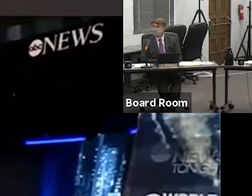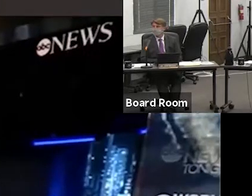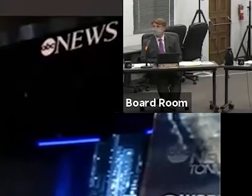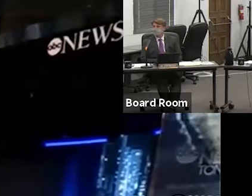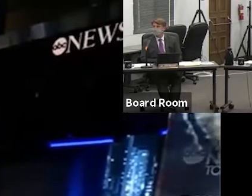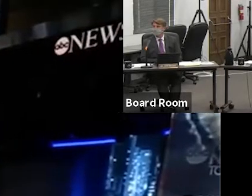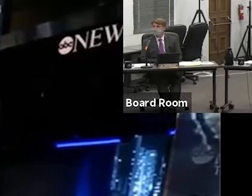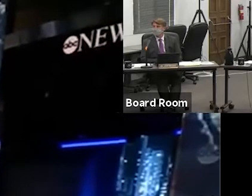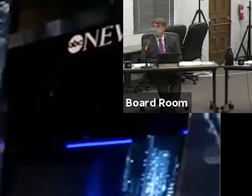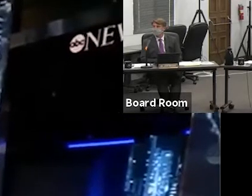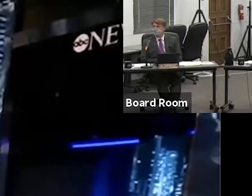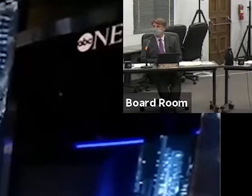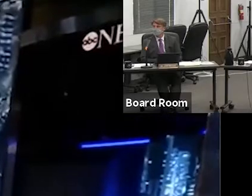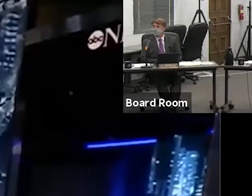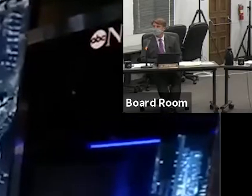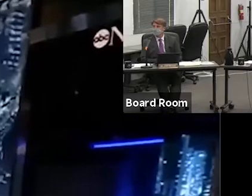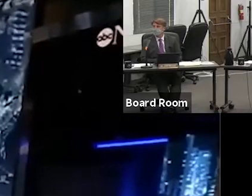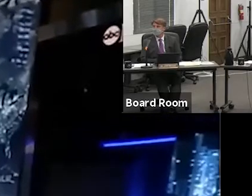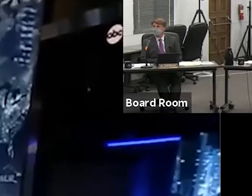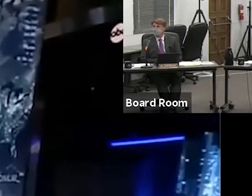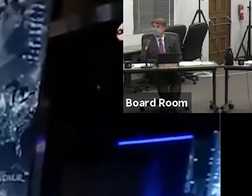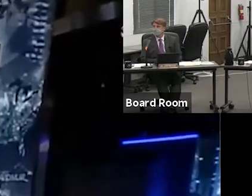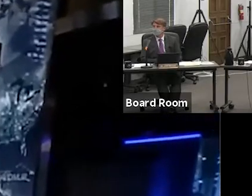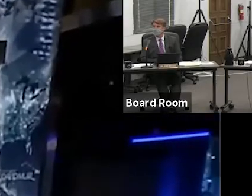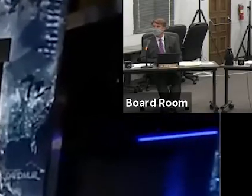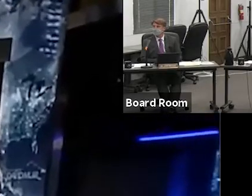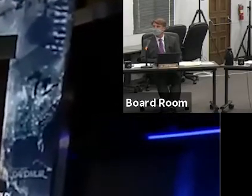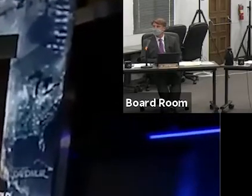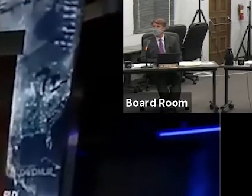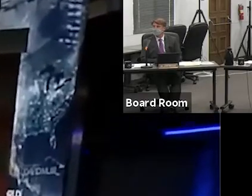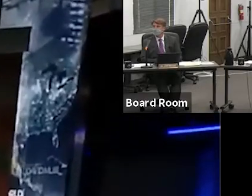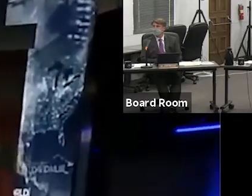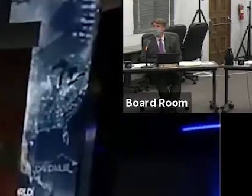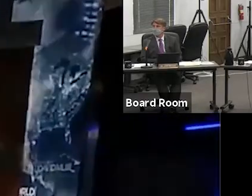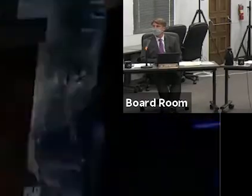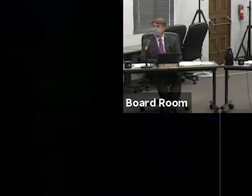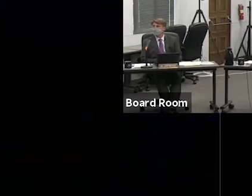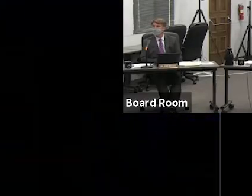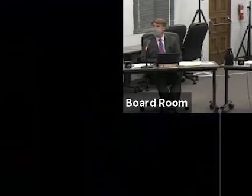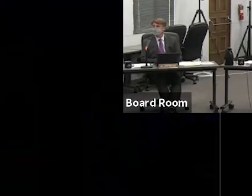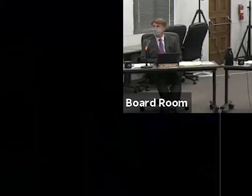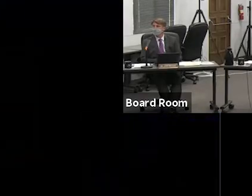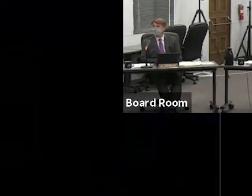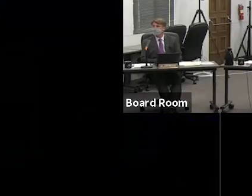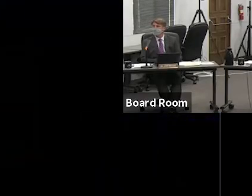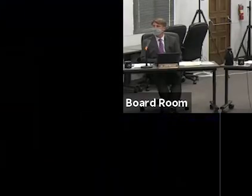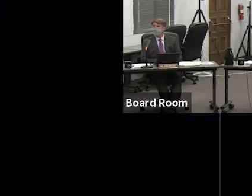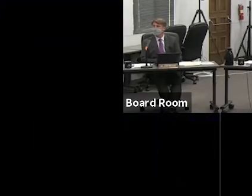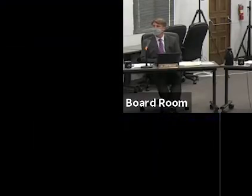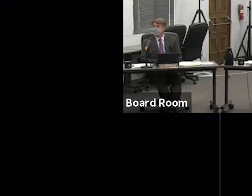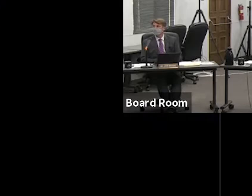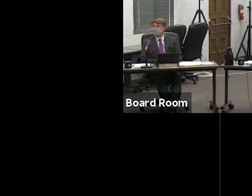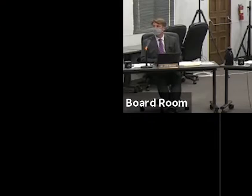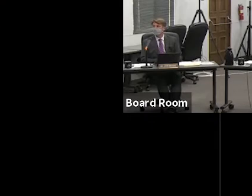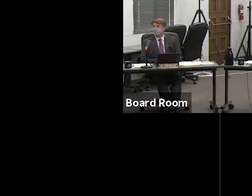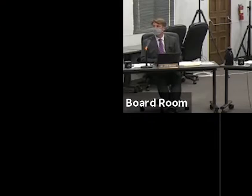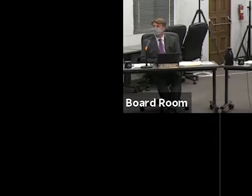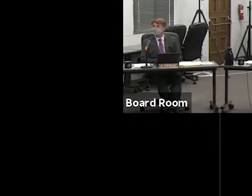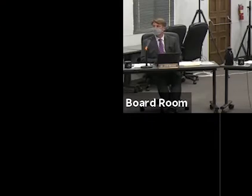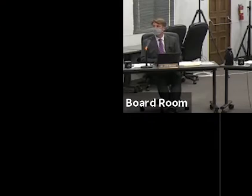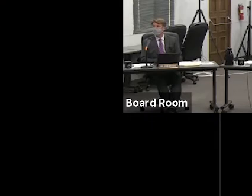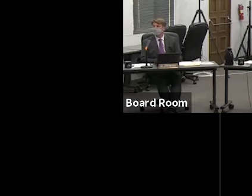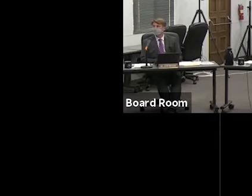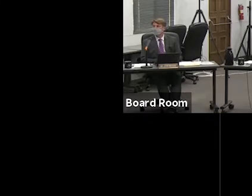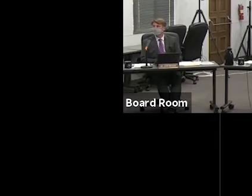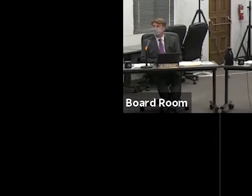Finally tonight here, the teacher, the third graders, and the pep talk, America Strong. In Santa Barbara, California, Miss Katie Boozer's